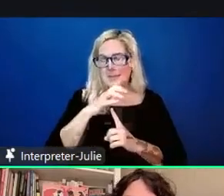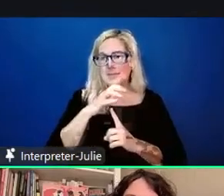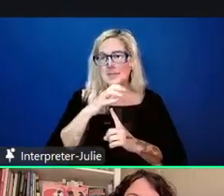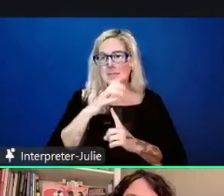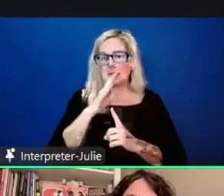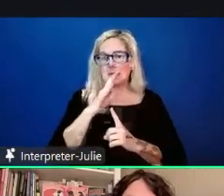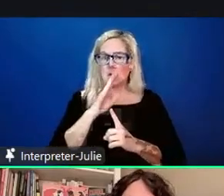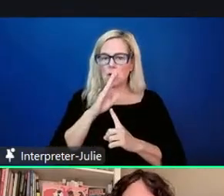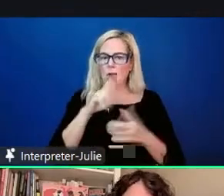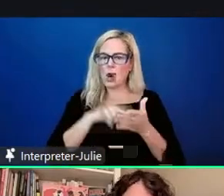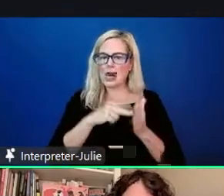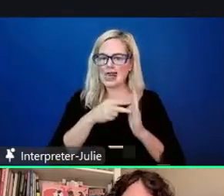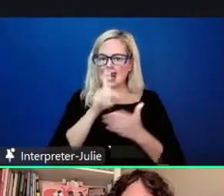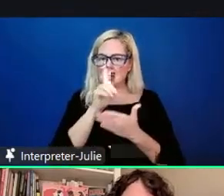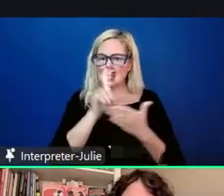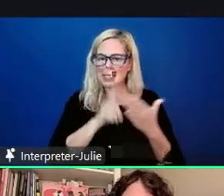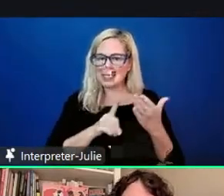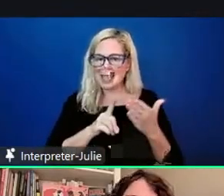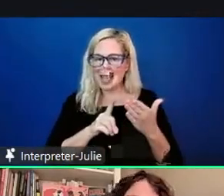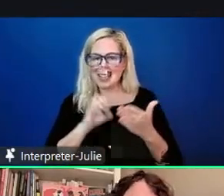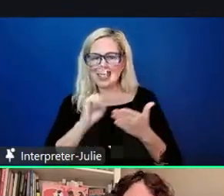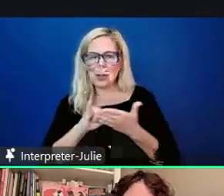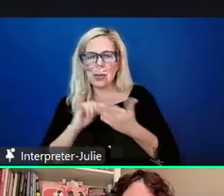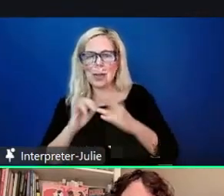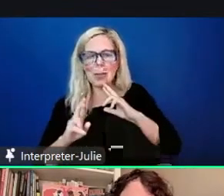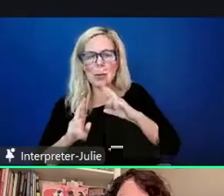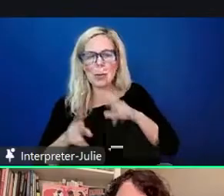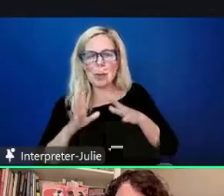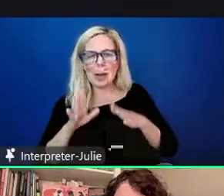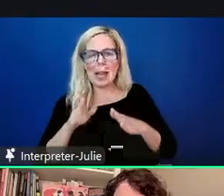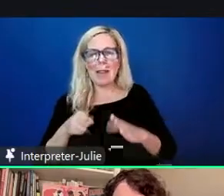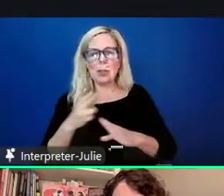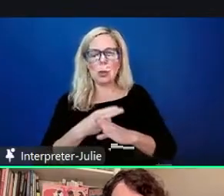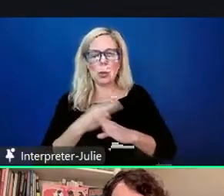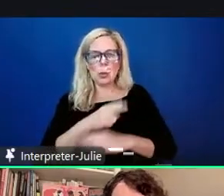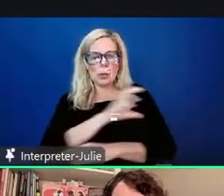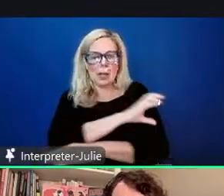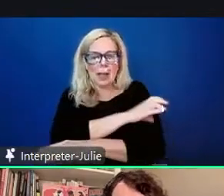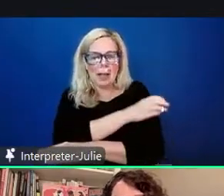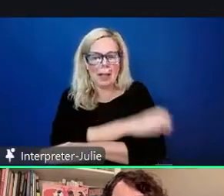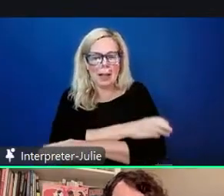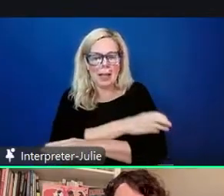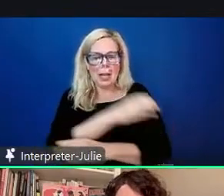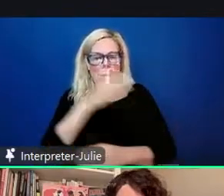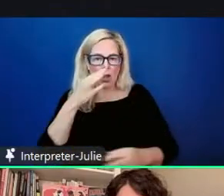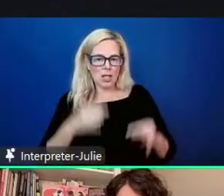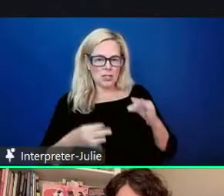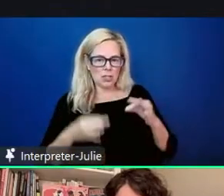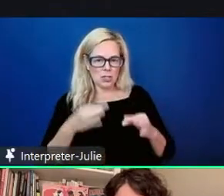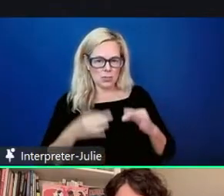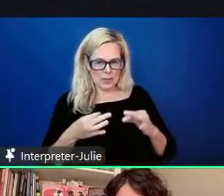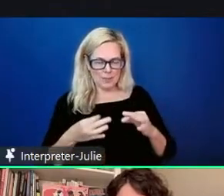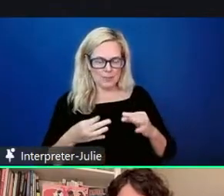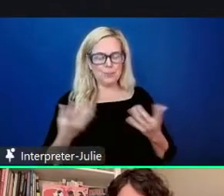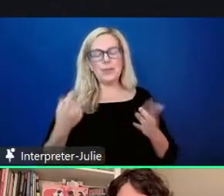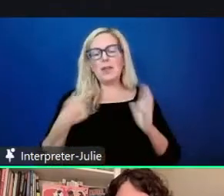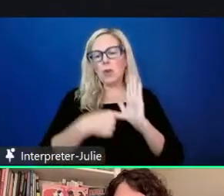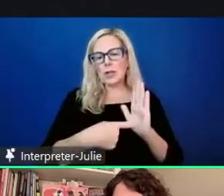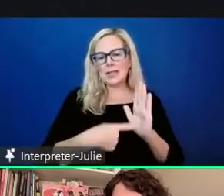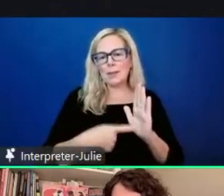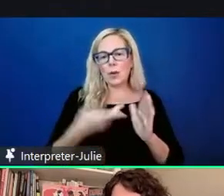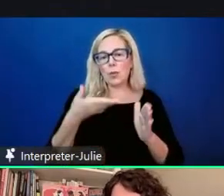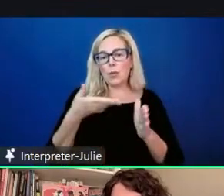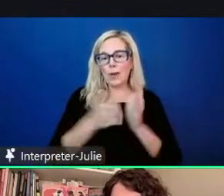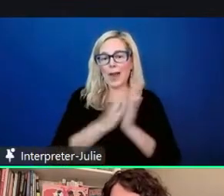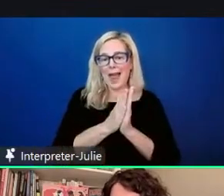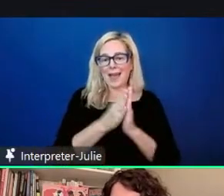that respondents had to use their clinical judgment. So for example, when we asked the respondents what